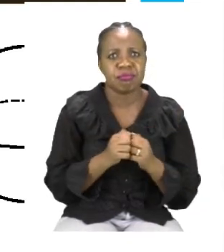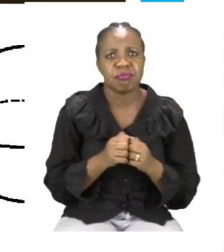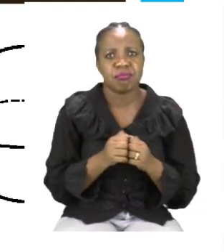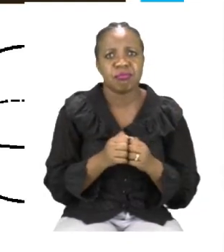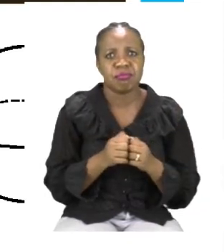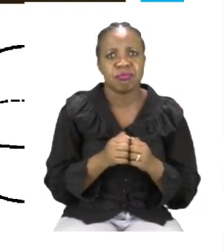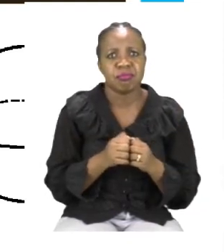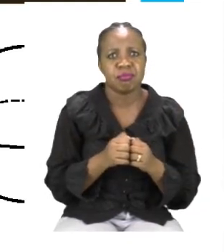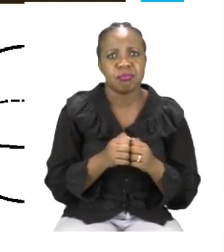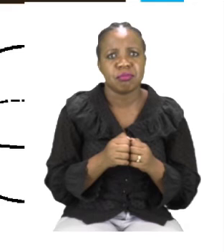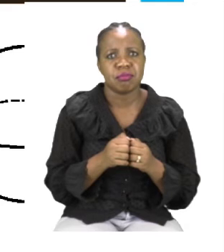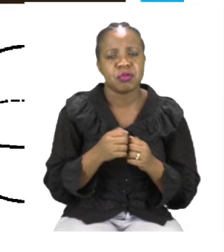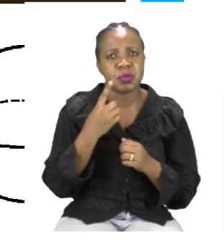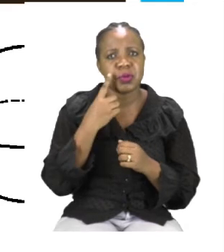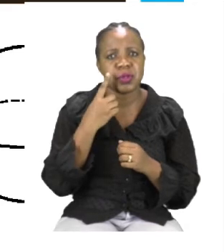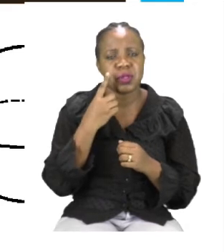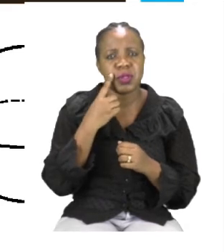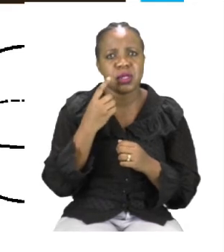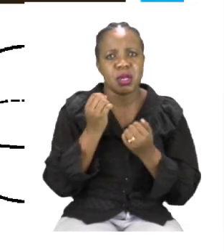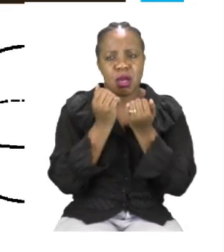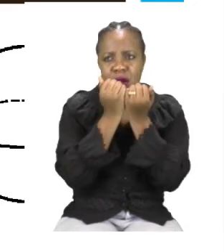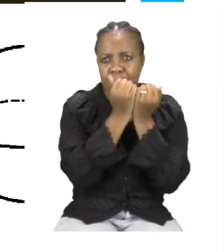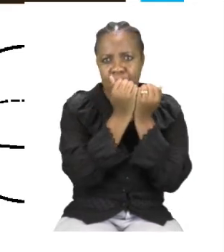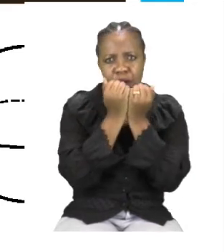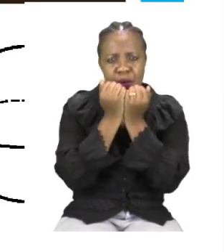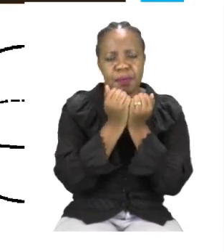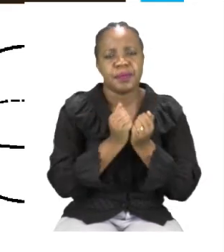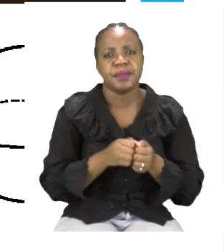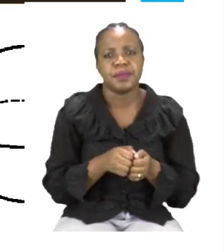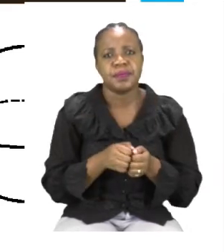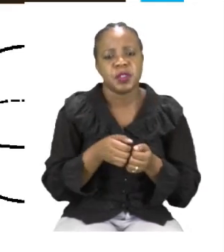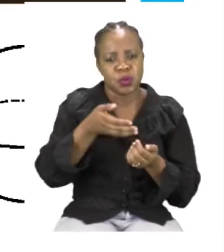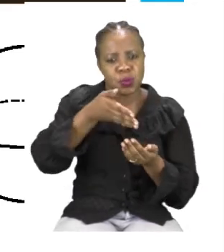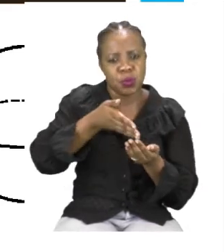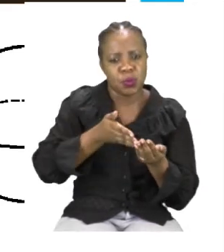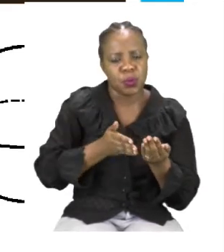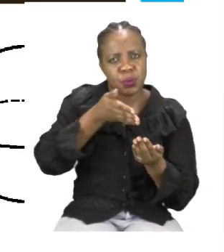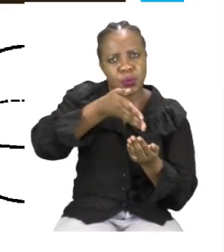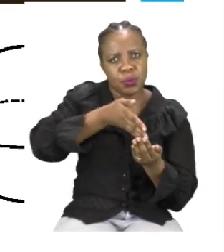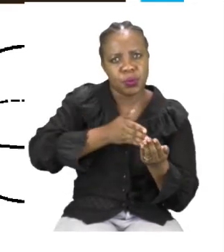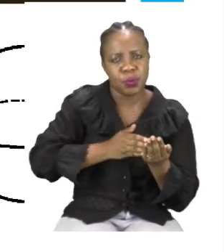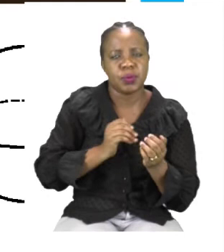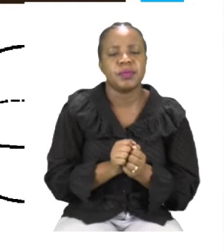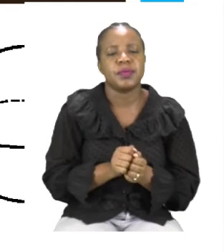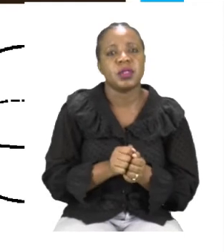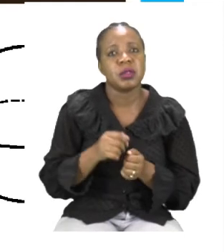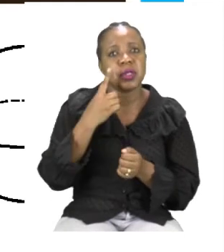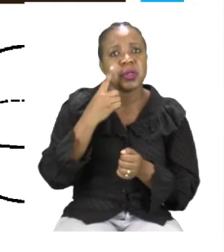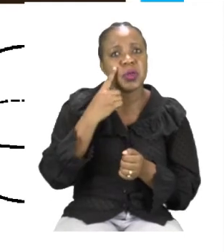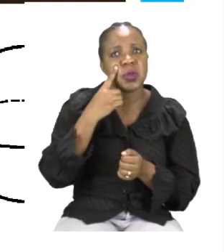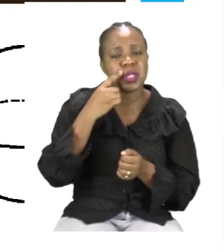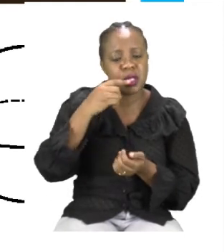the watermelon slice. Now you can see that it has its top as well.